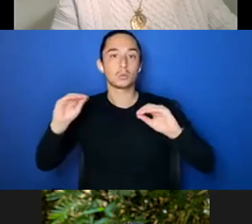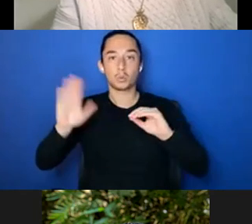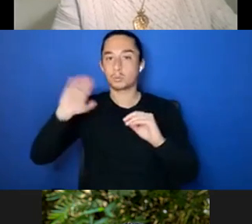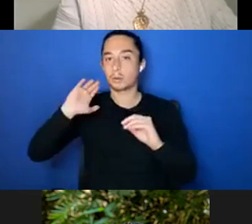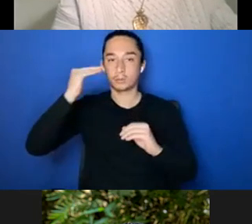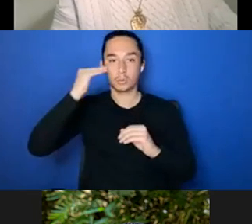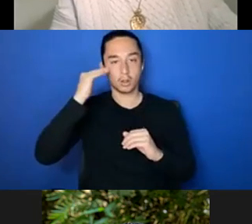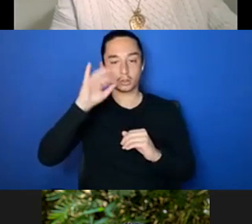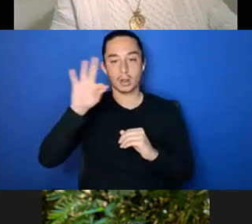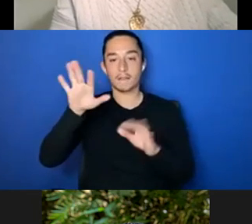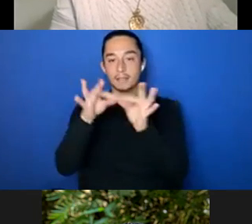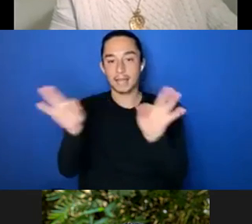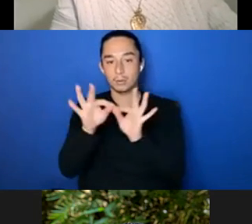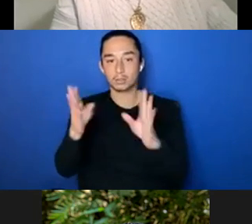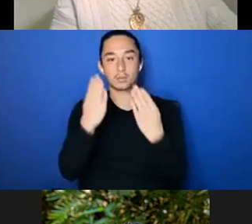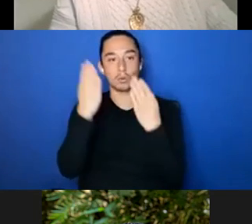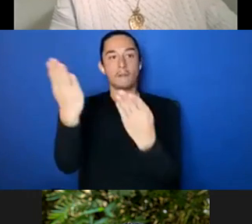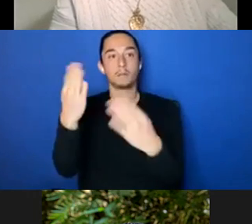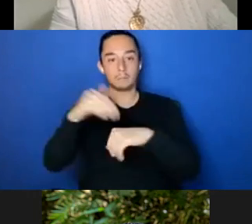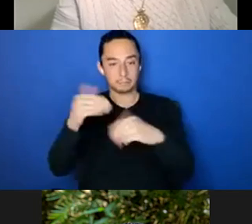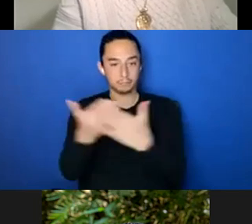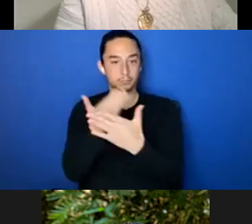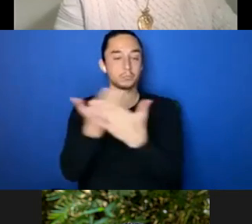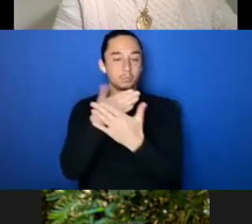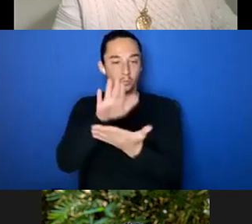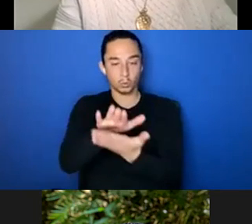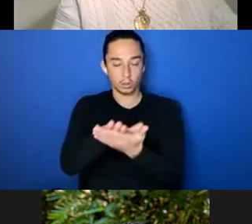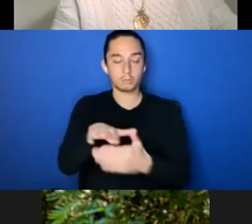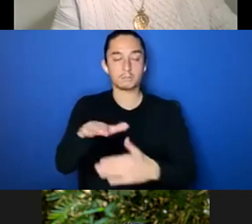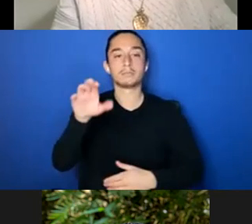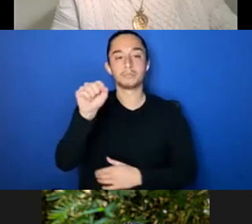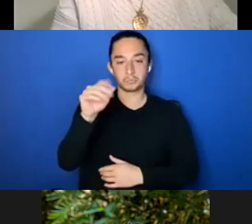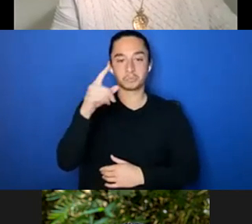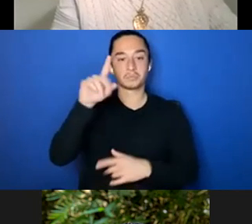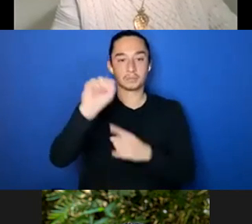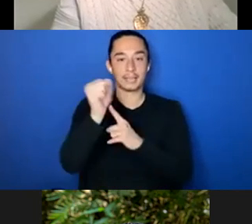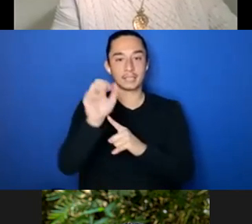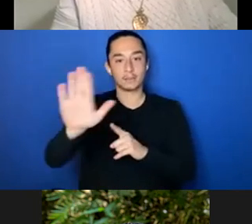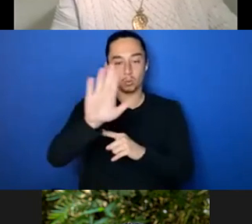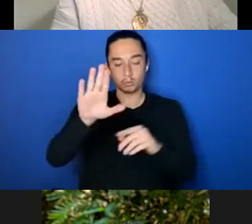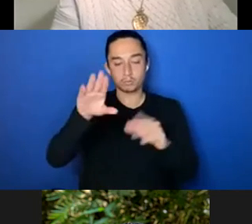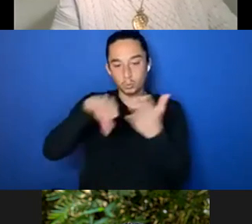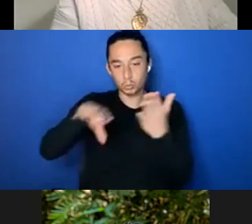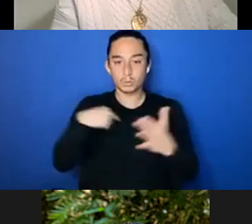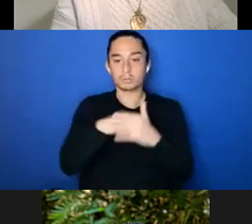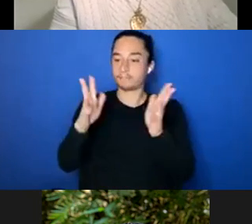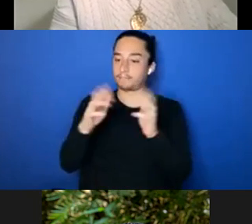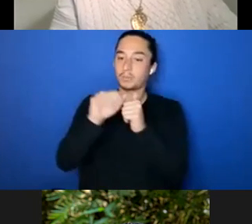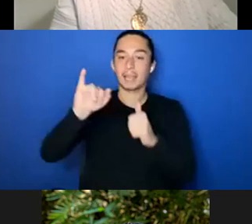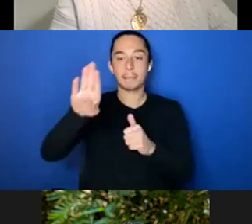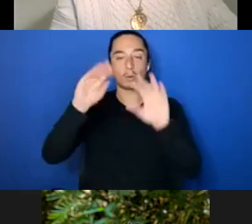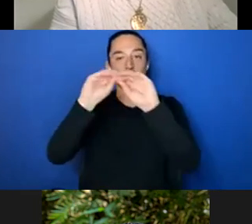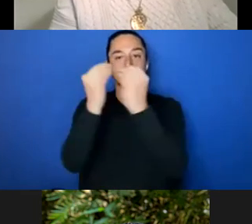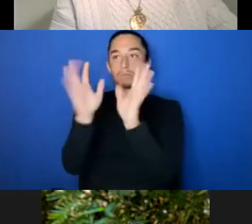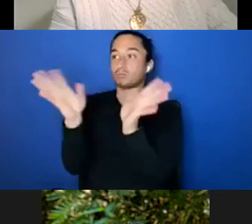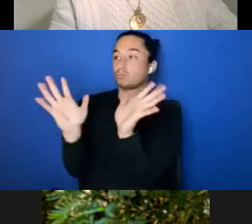the language that's being offered at their new school. So in the case of your students, we've talked with the IB organization,